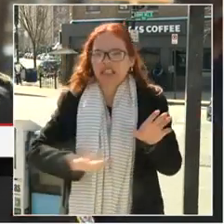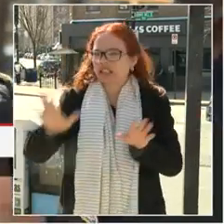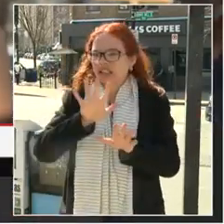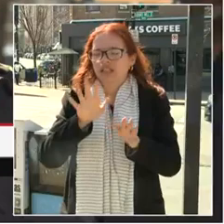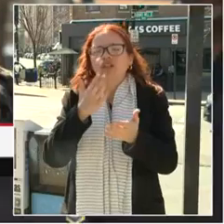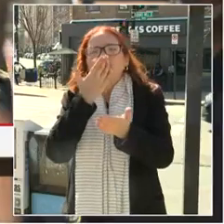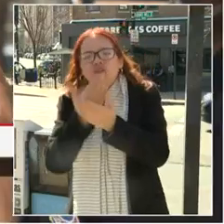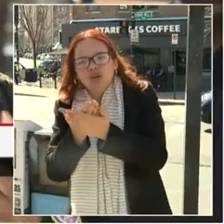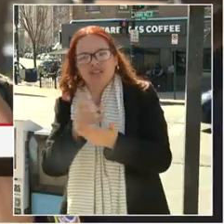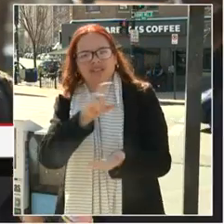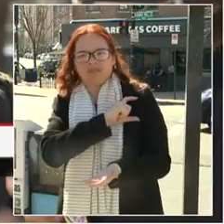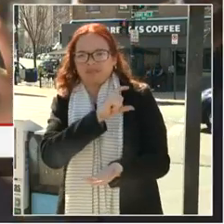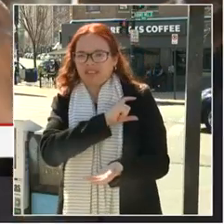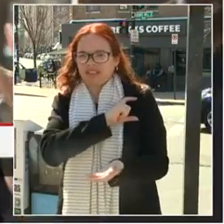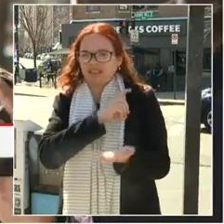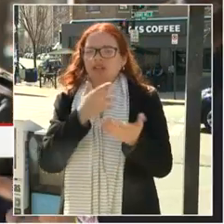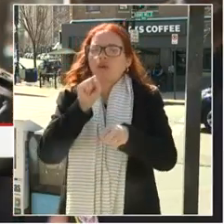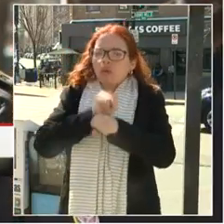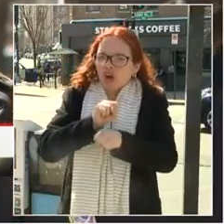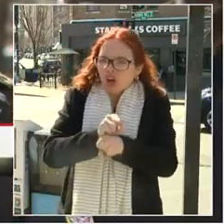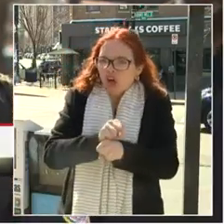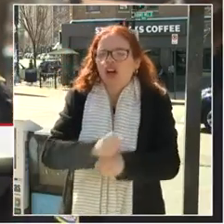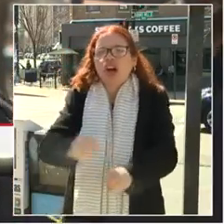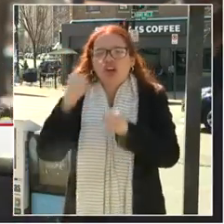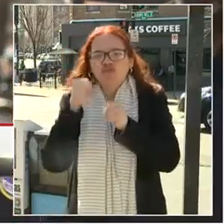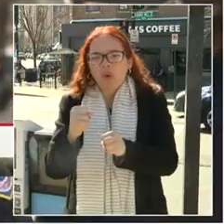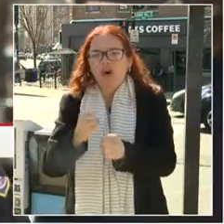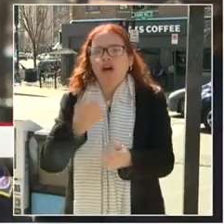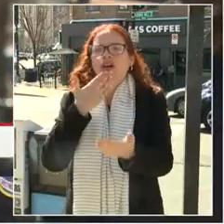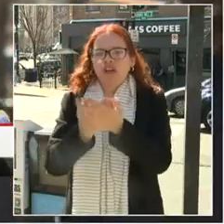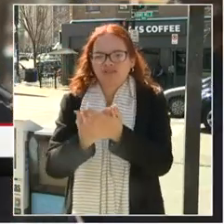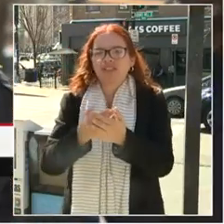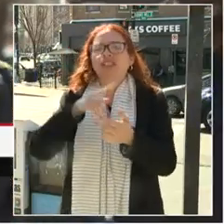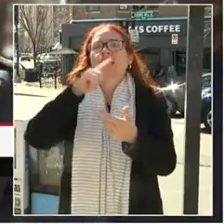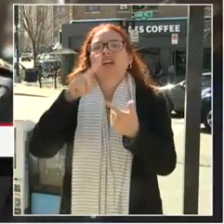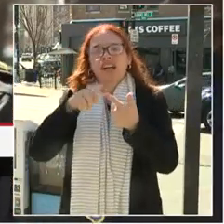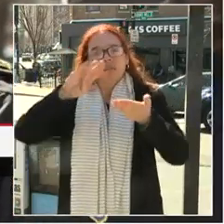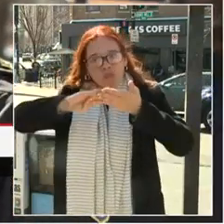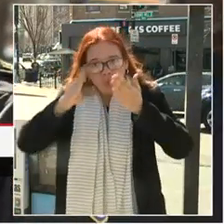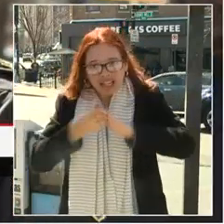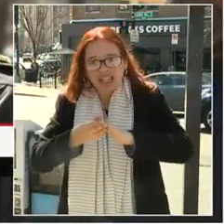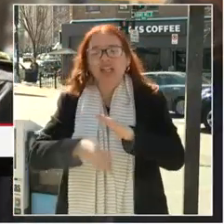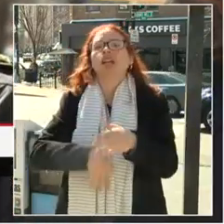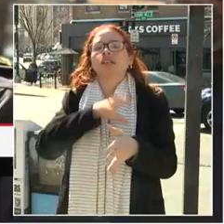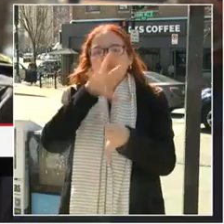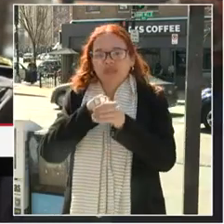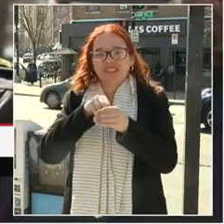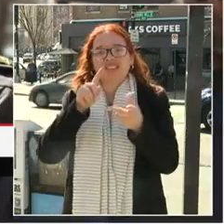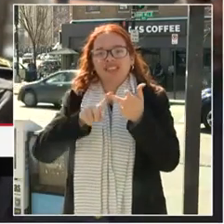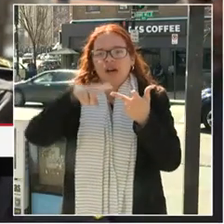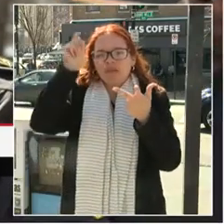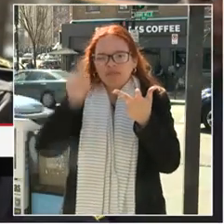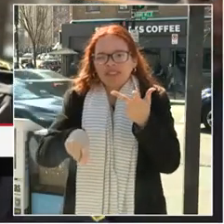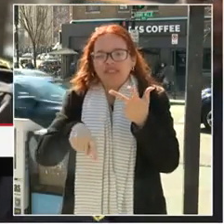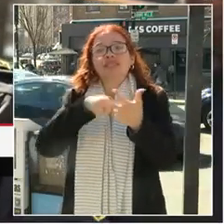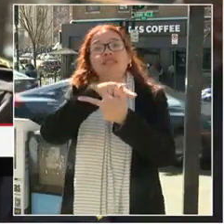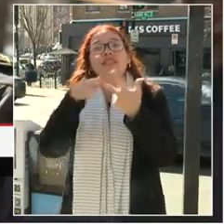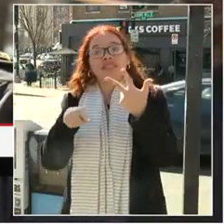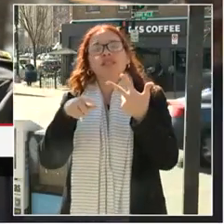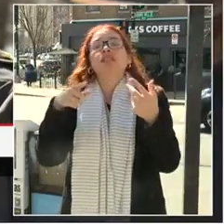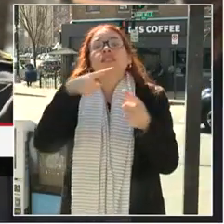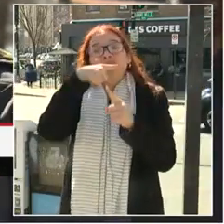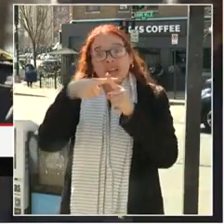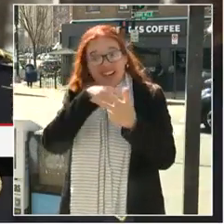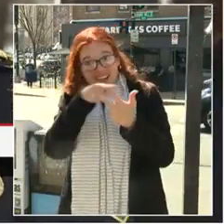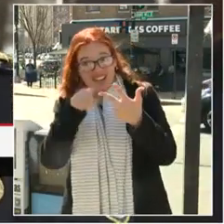work, with strong evidence, and community participation. In doing so, we also hold people accountable,